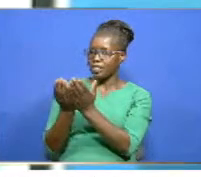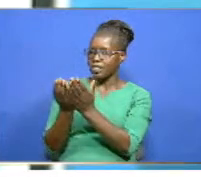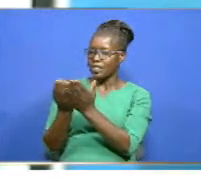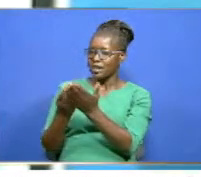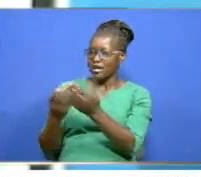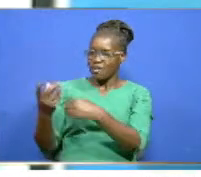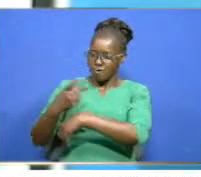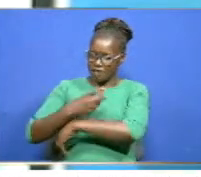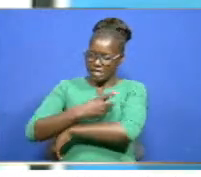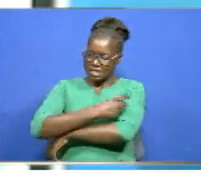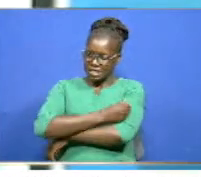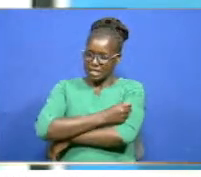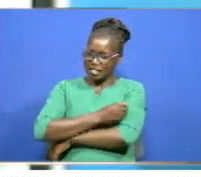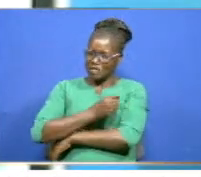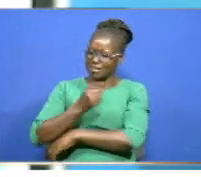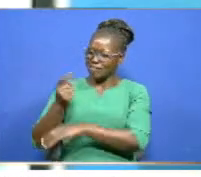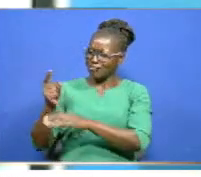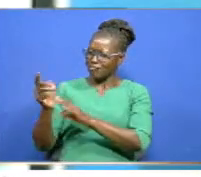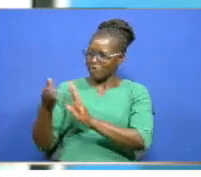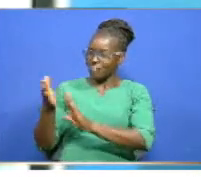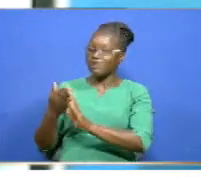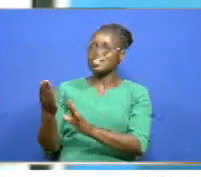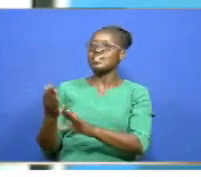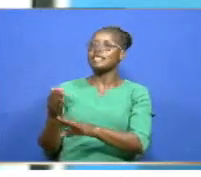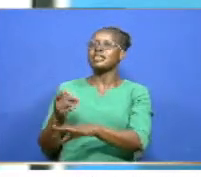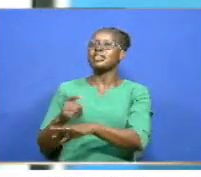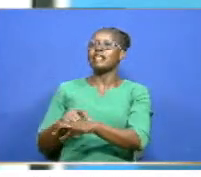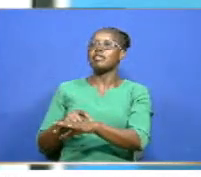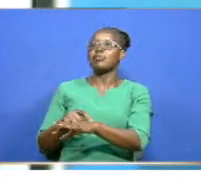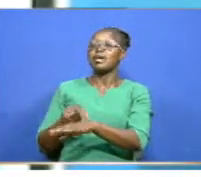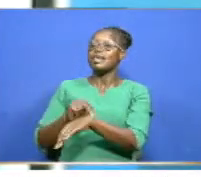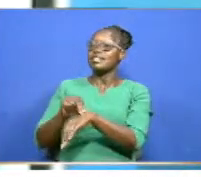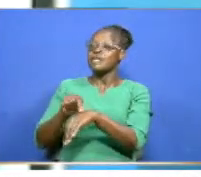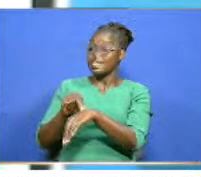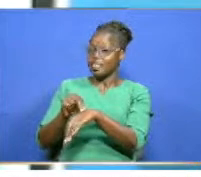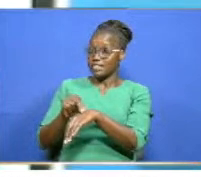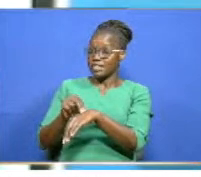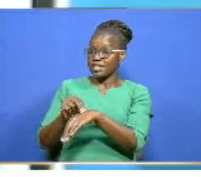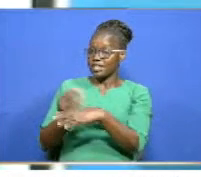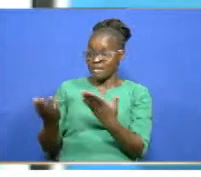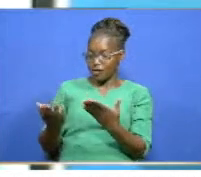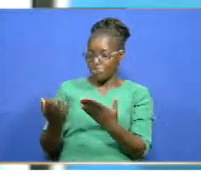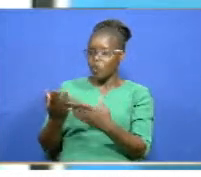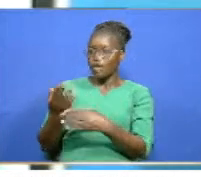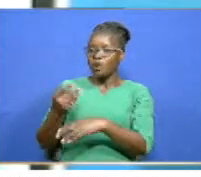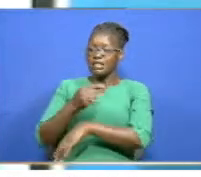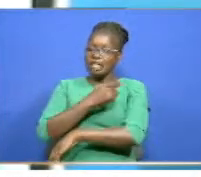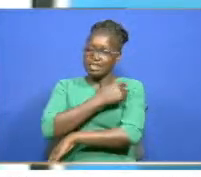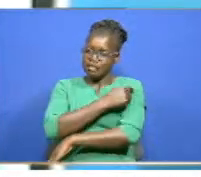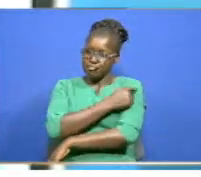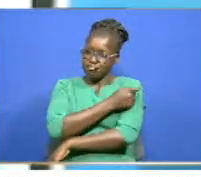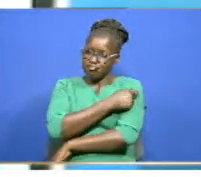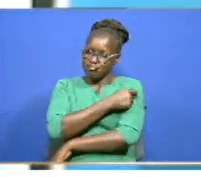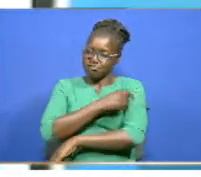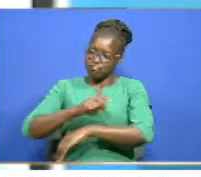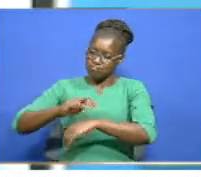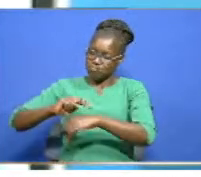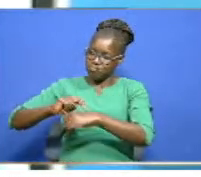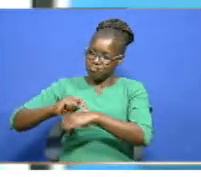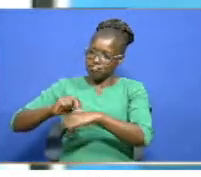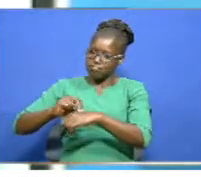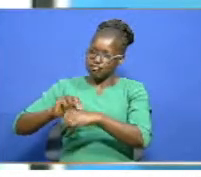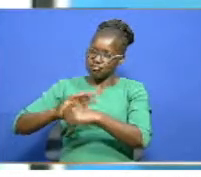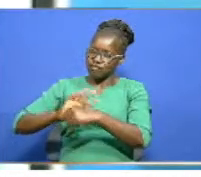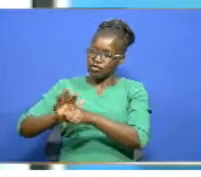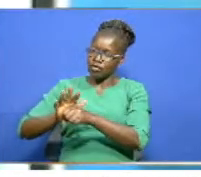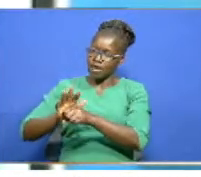fastest, shortest time possible because of the nature of this vaccine. So I think because of the nature of this pandemic. So I think that this is quite a ray of hope